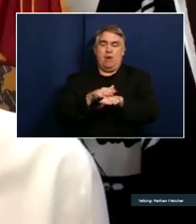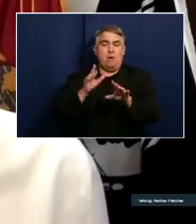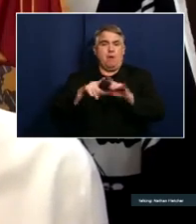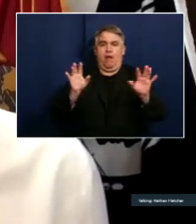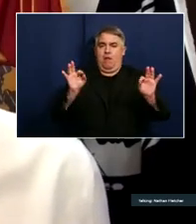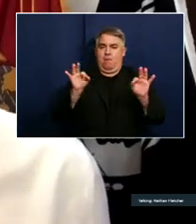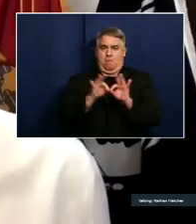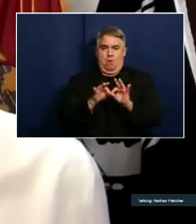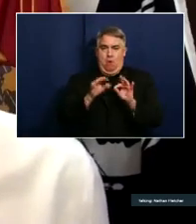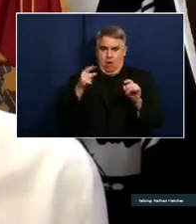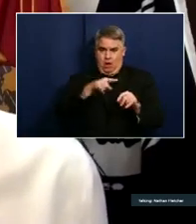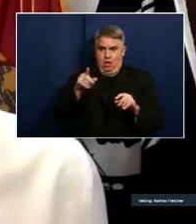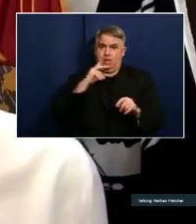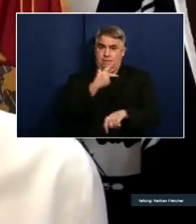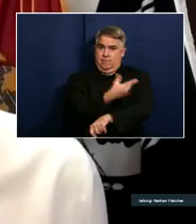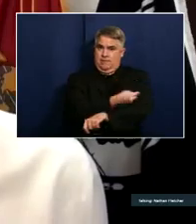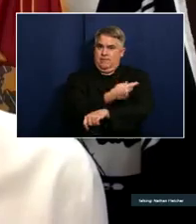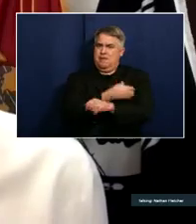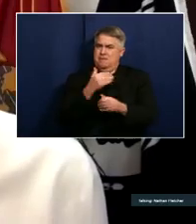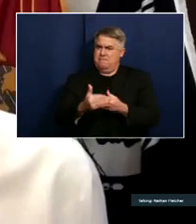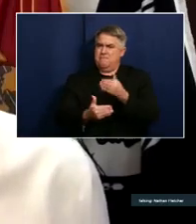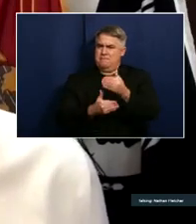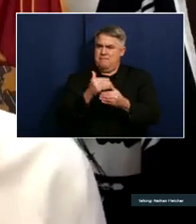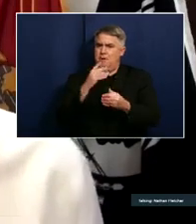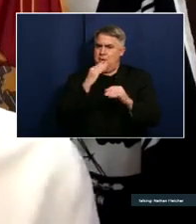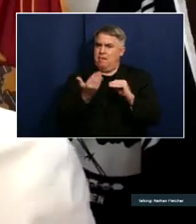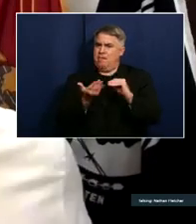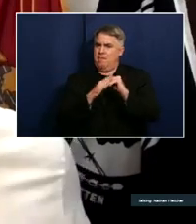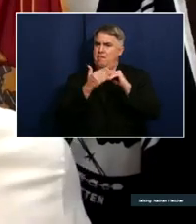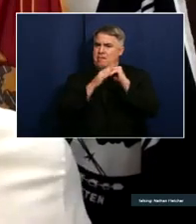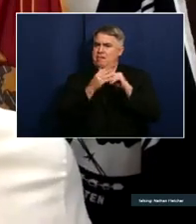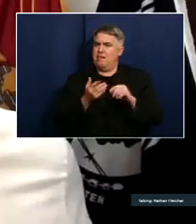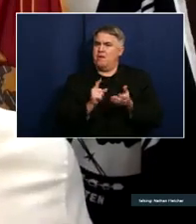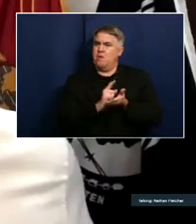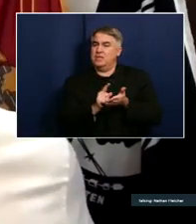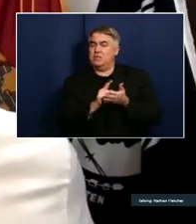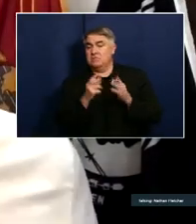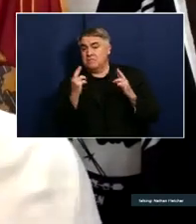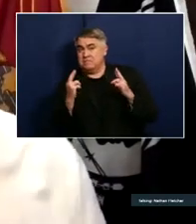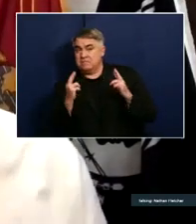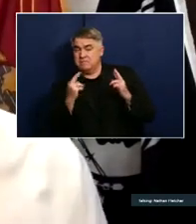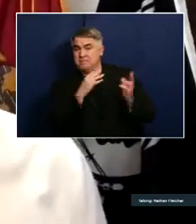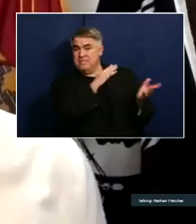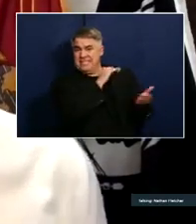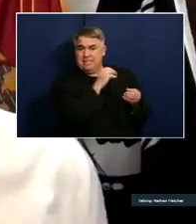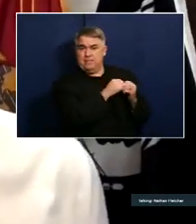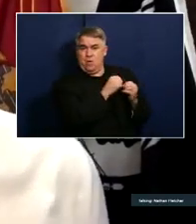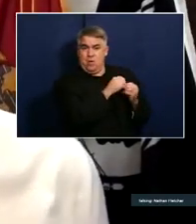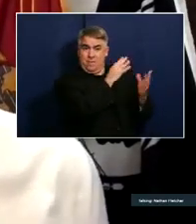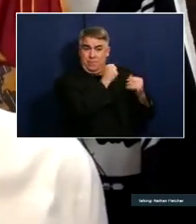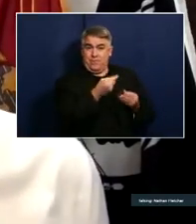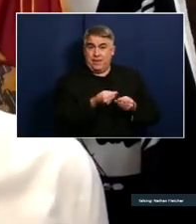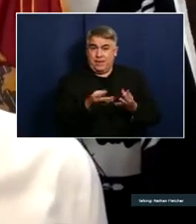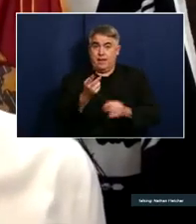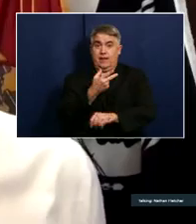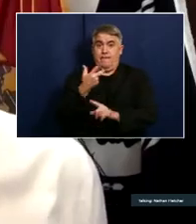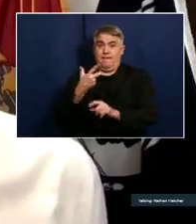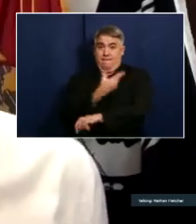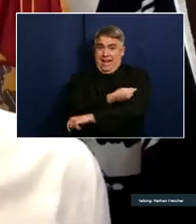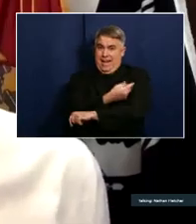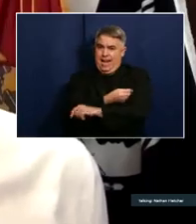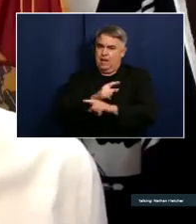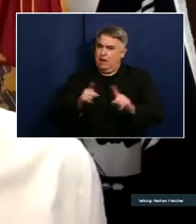in terms of significant increases in the next few weeks, but the minute that supply increases significantly, we will be ready to go to continue